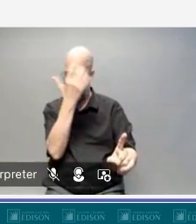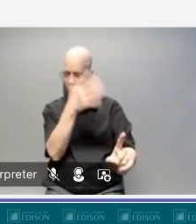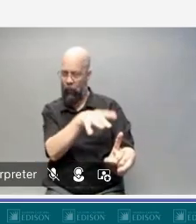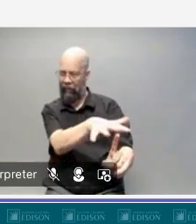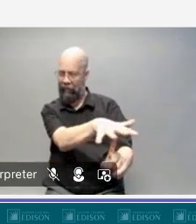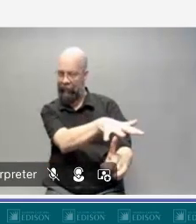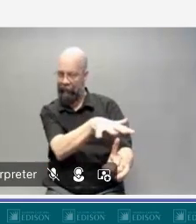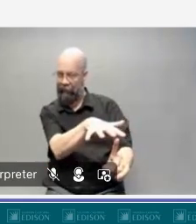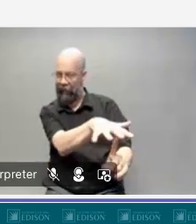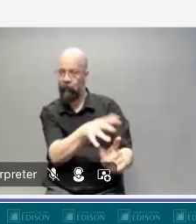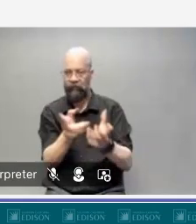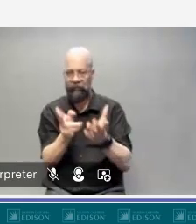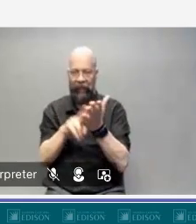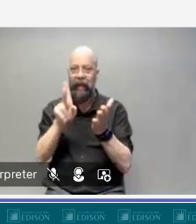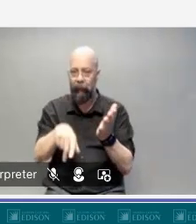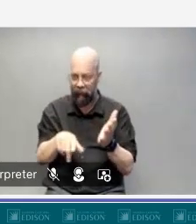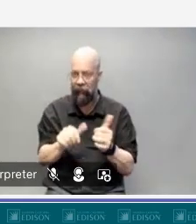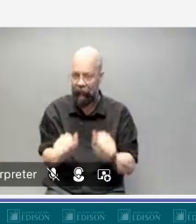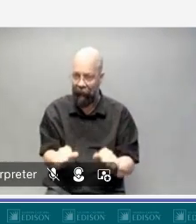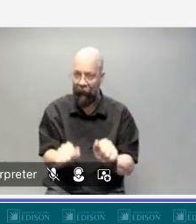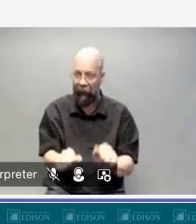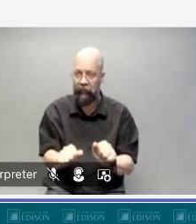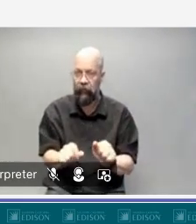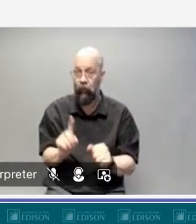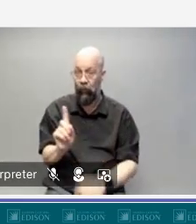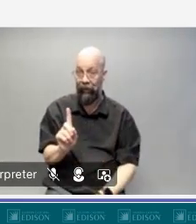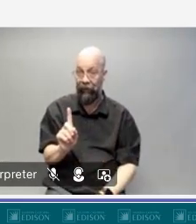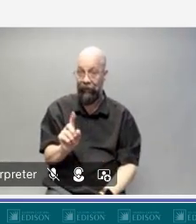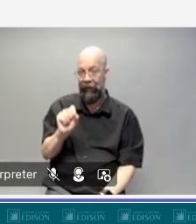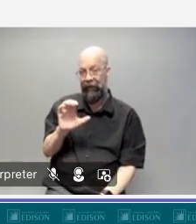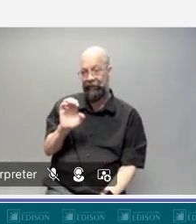can sign up for address-specific alerts at